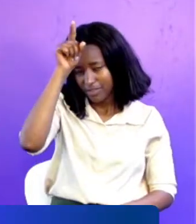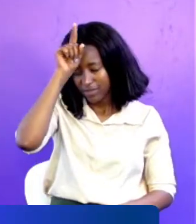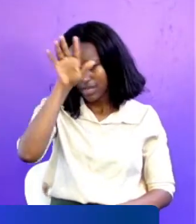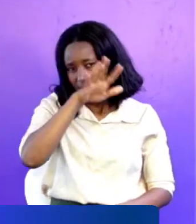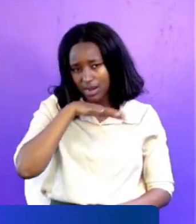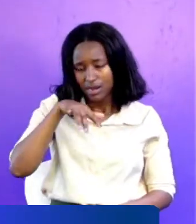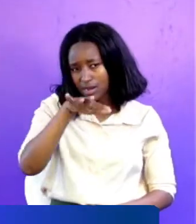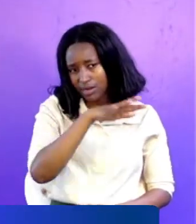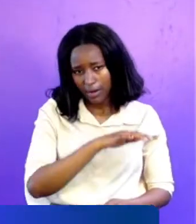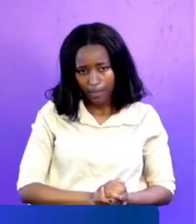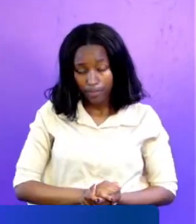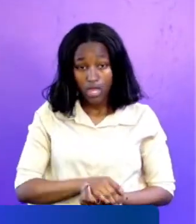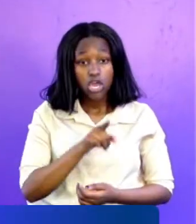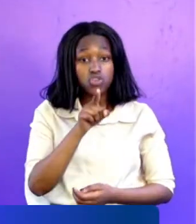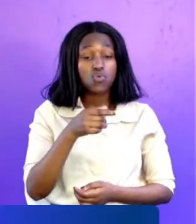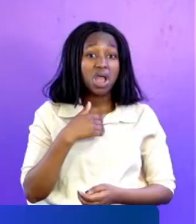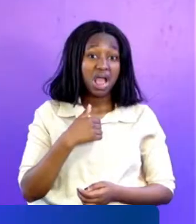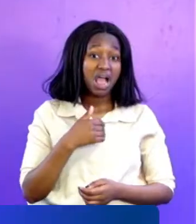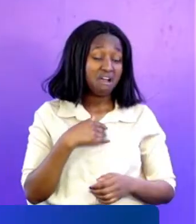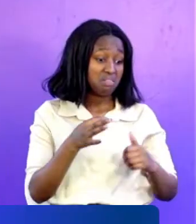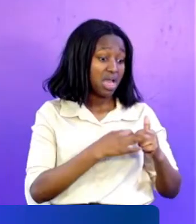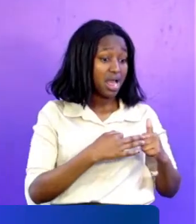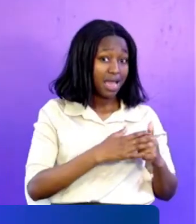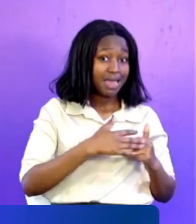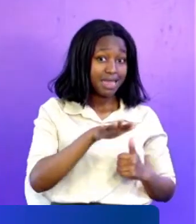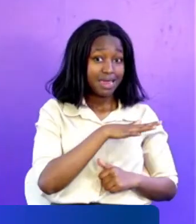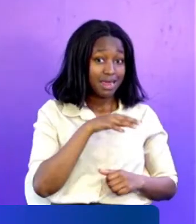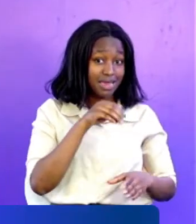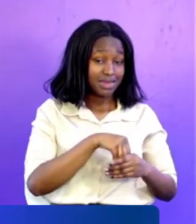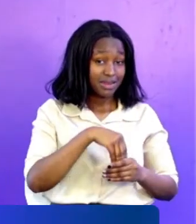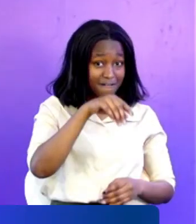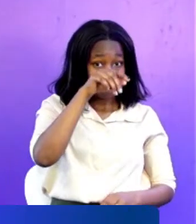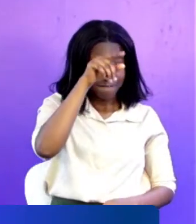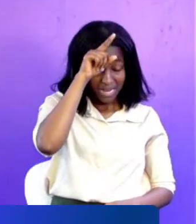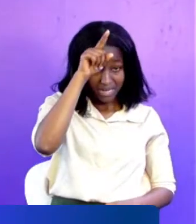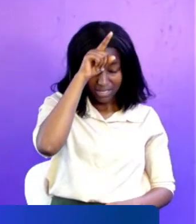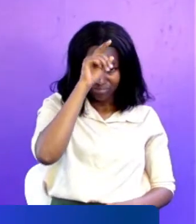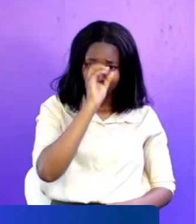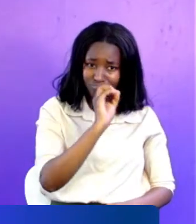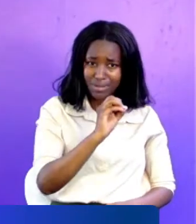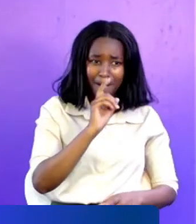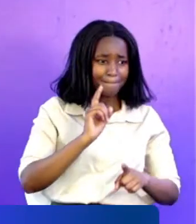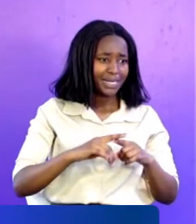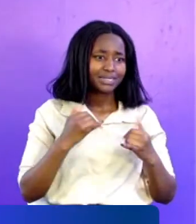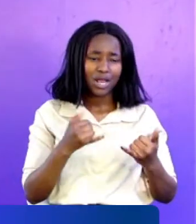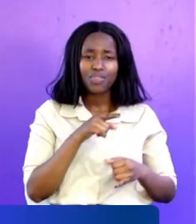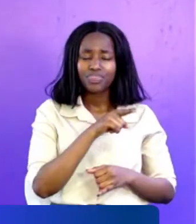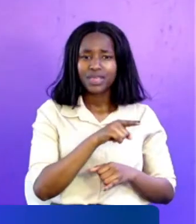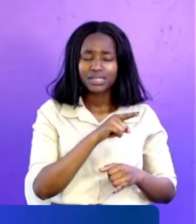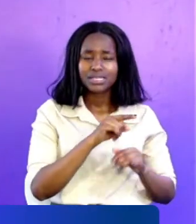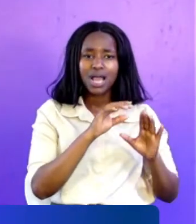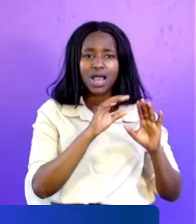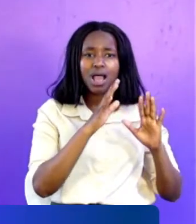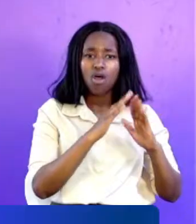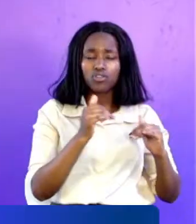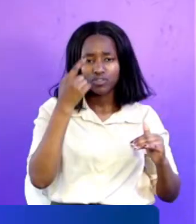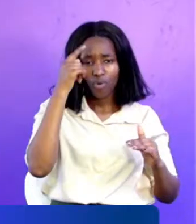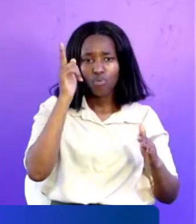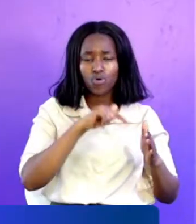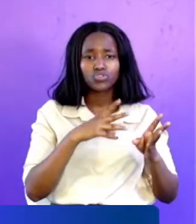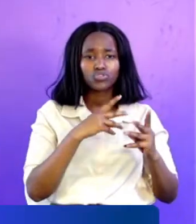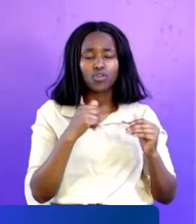you have slums in your village? Nope. So what is affordable housing supposed to be? Social housing was supposed to cure the slums